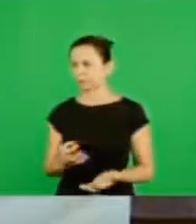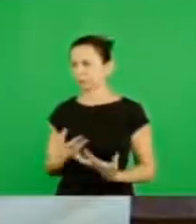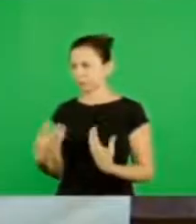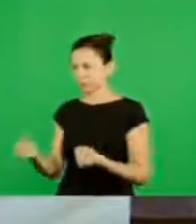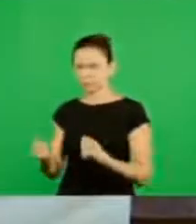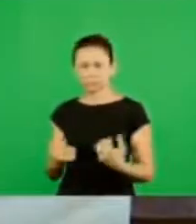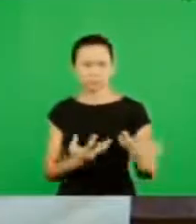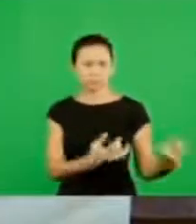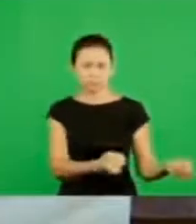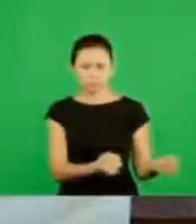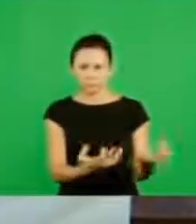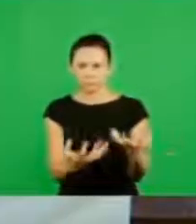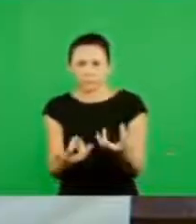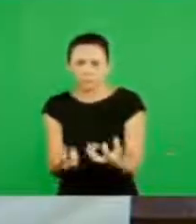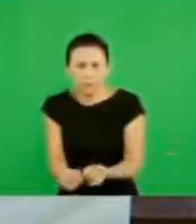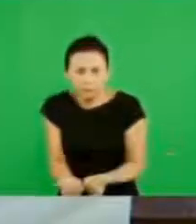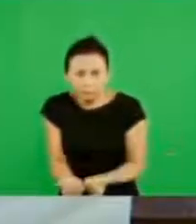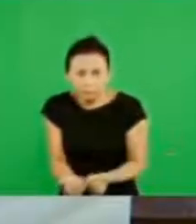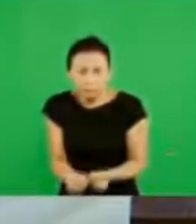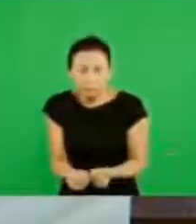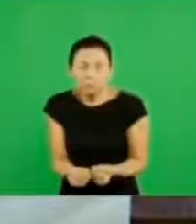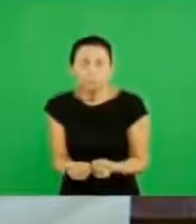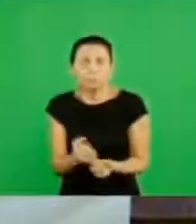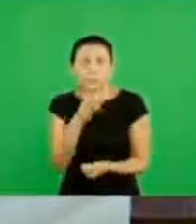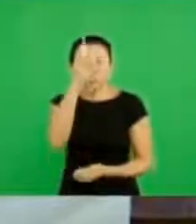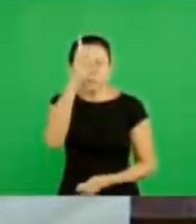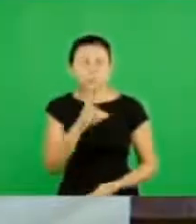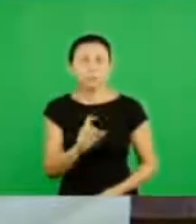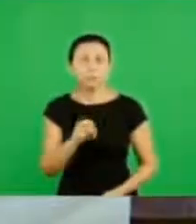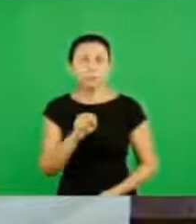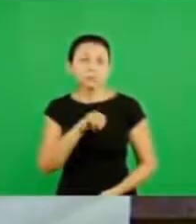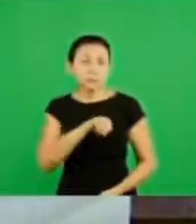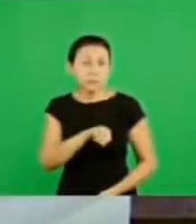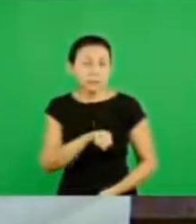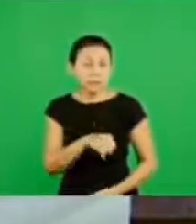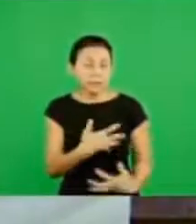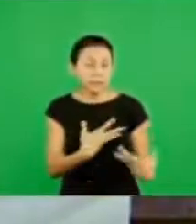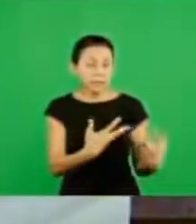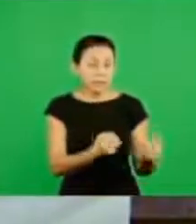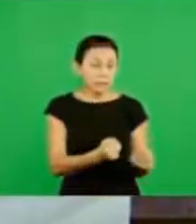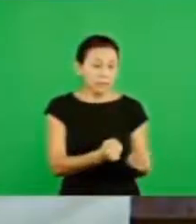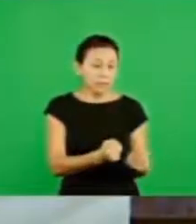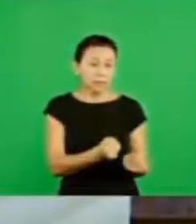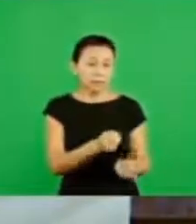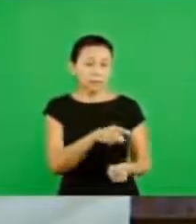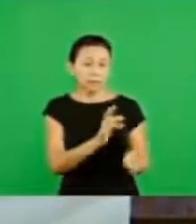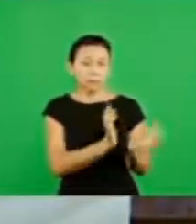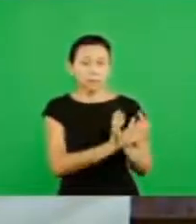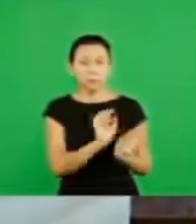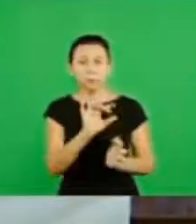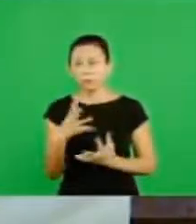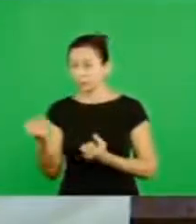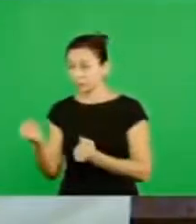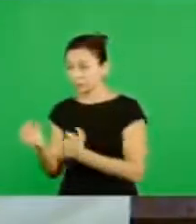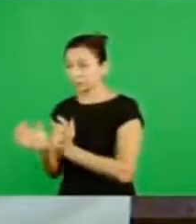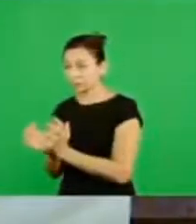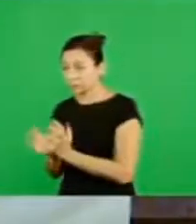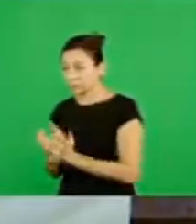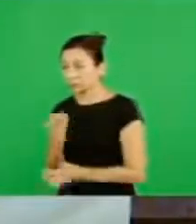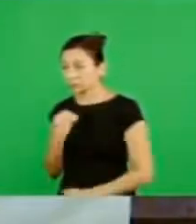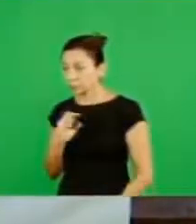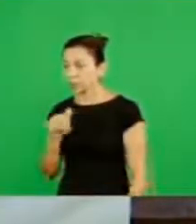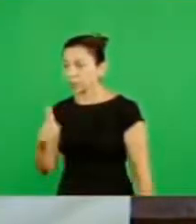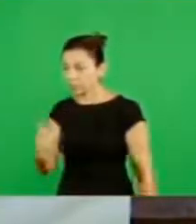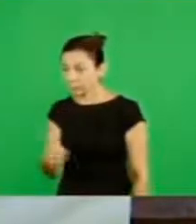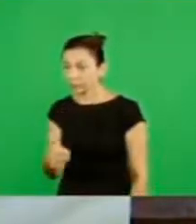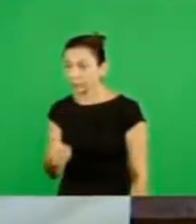without higher learning. So they see the discussions and they were lost. This is the right of everyone, if you're in favor of this